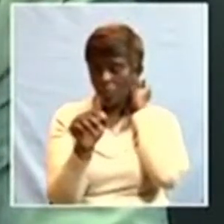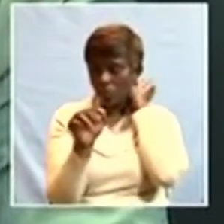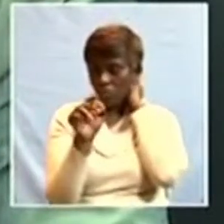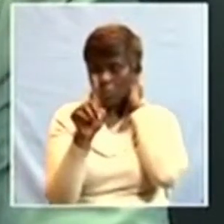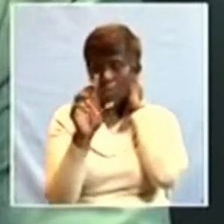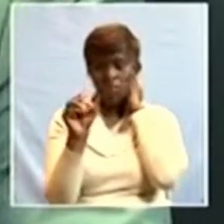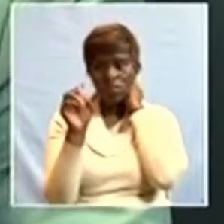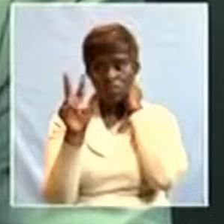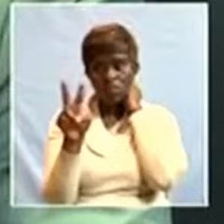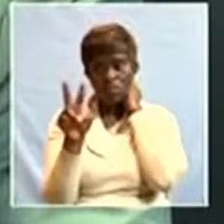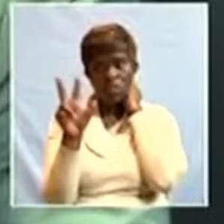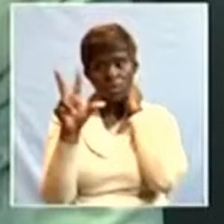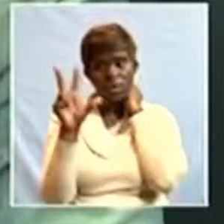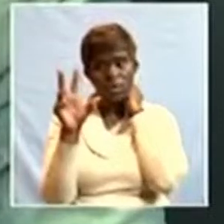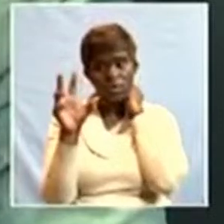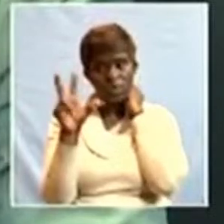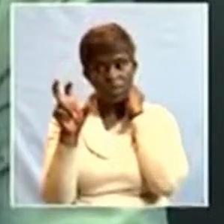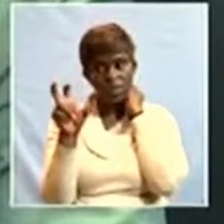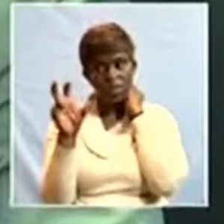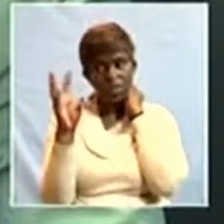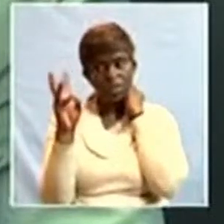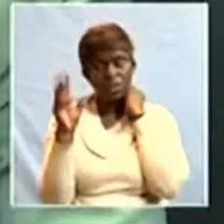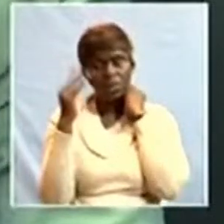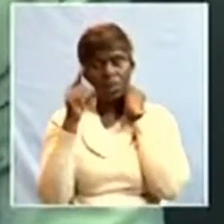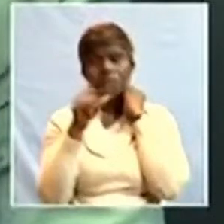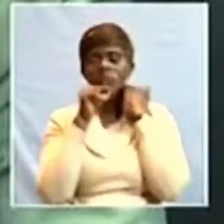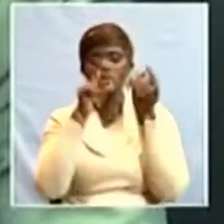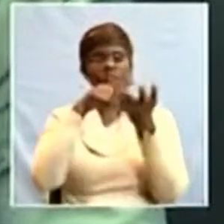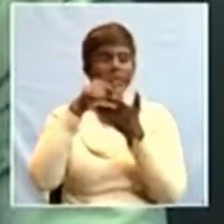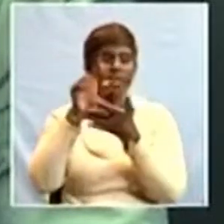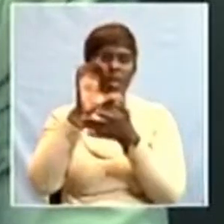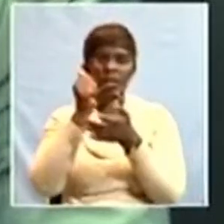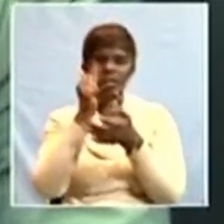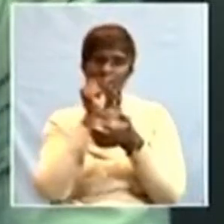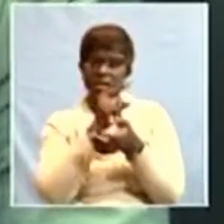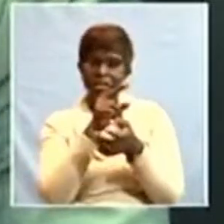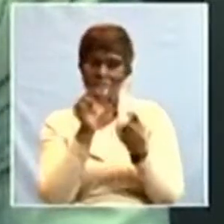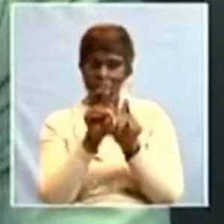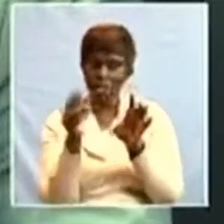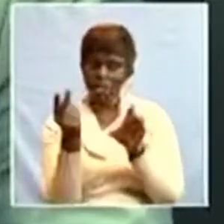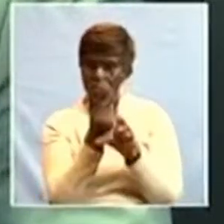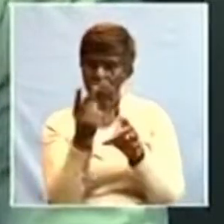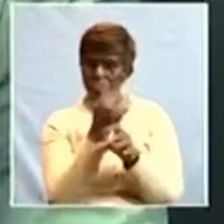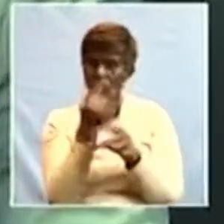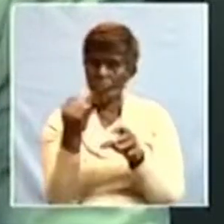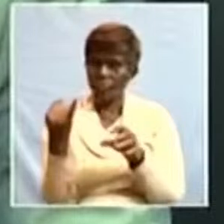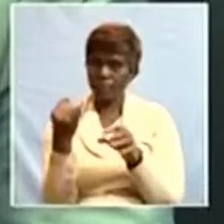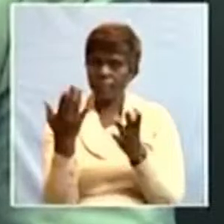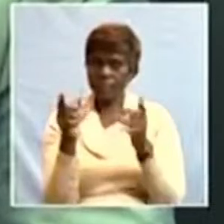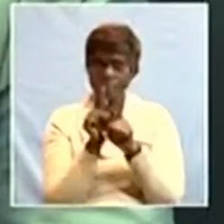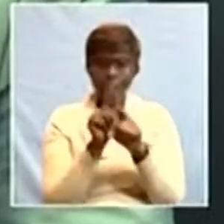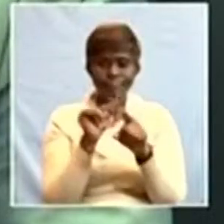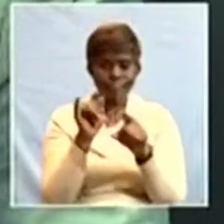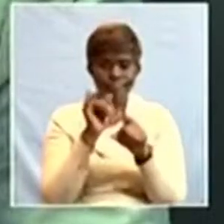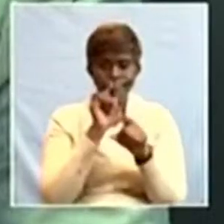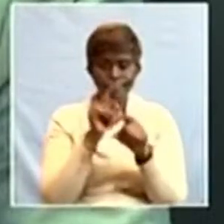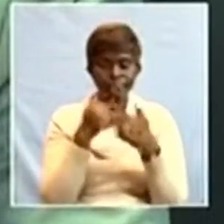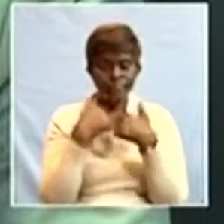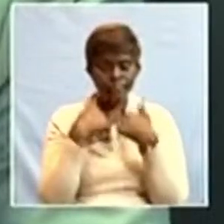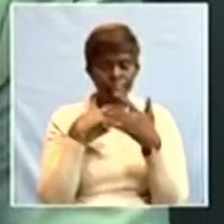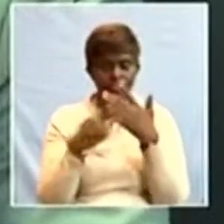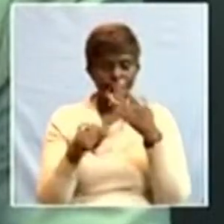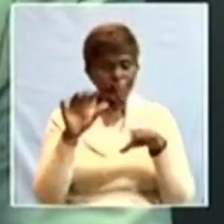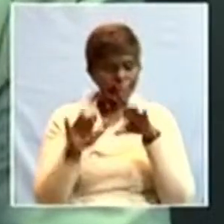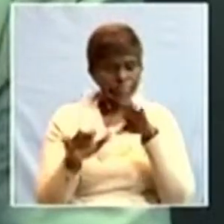102.36 kwacha. Why did you not pay cash on these two items, despite having